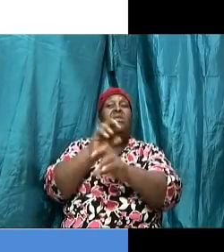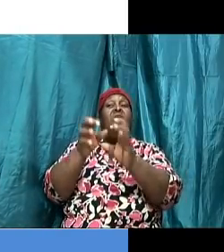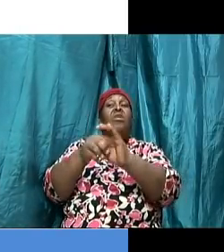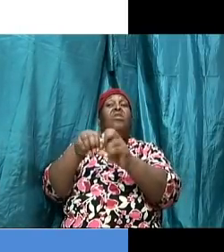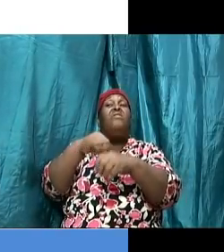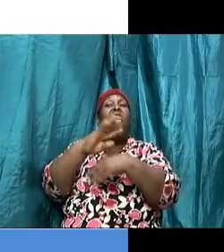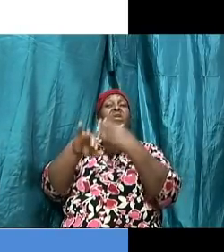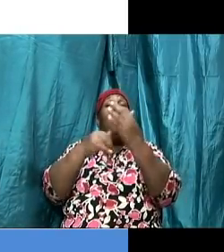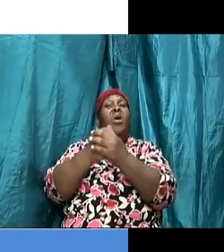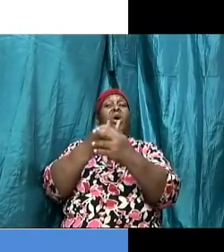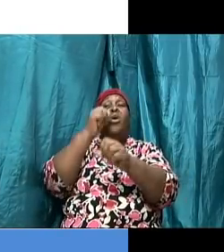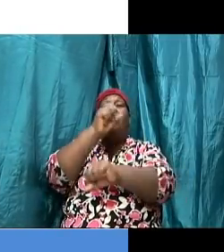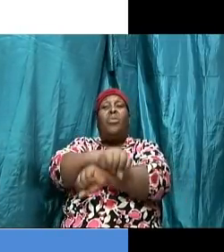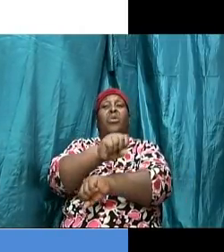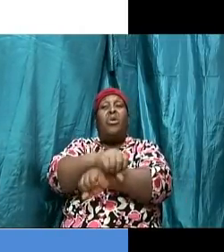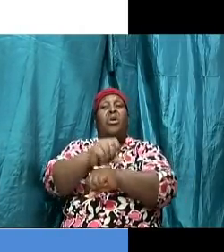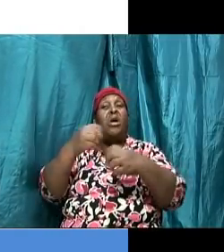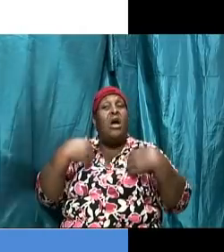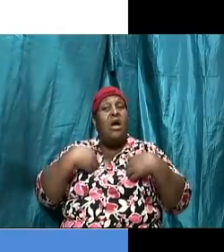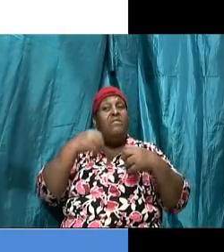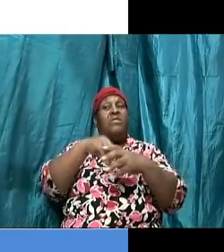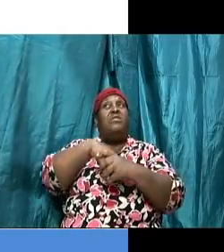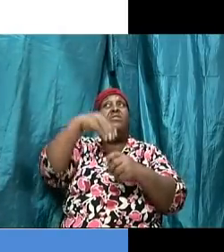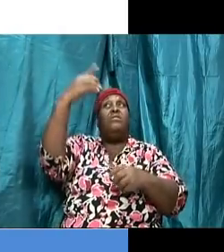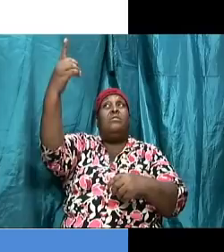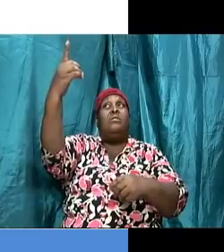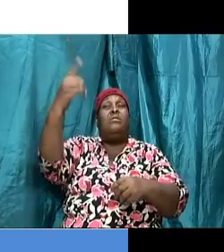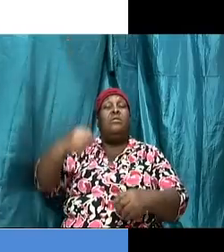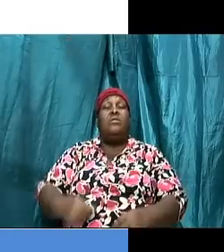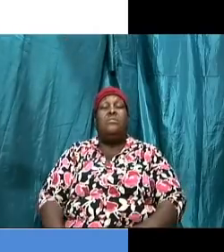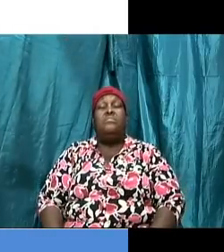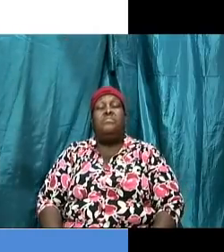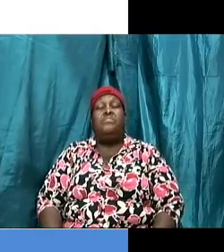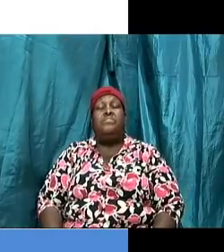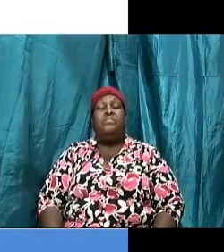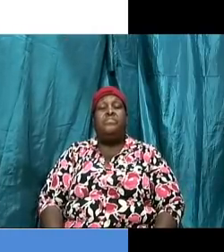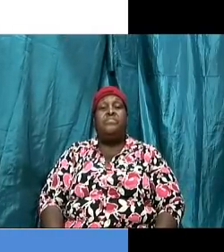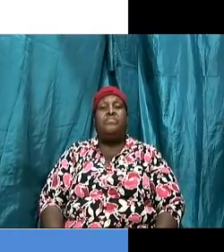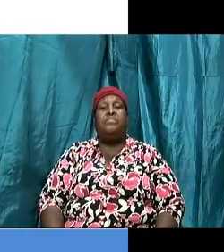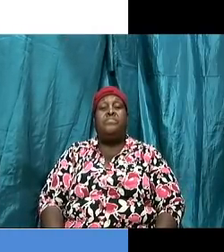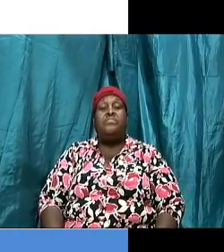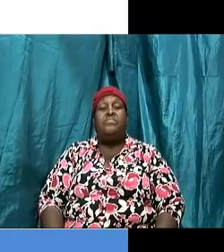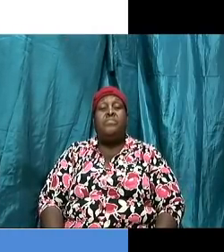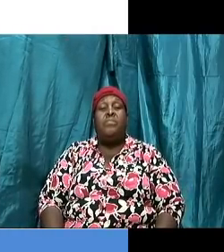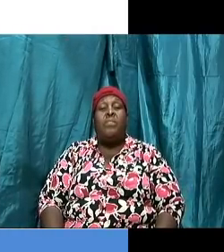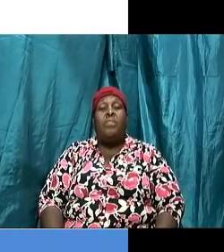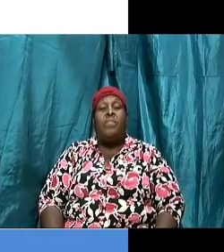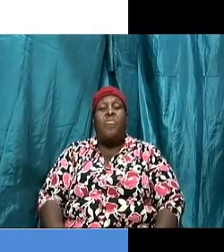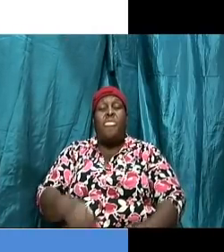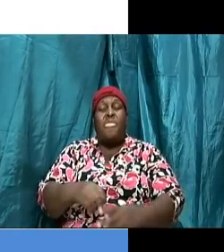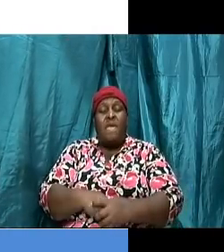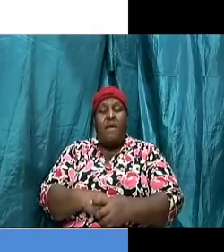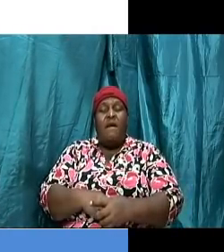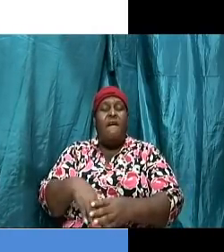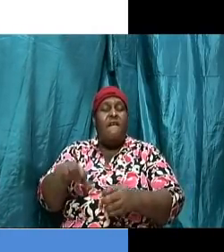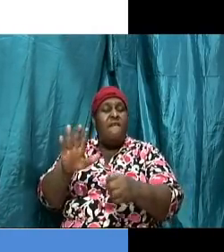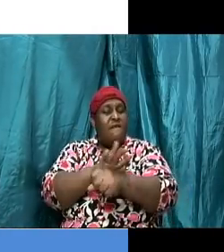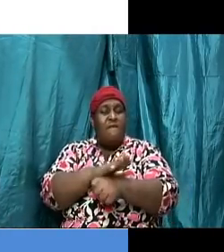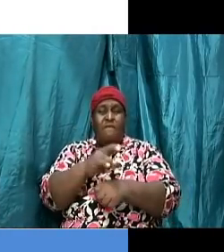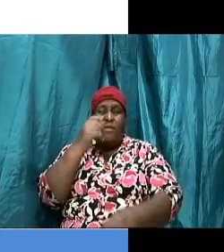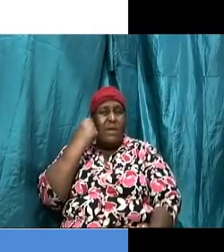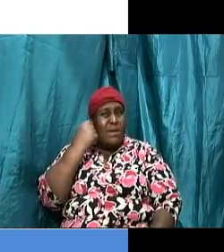Christ Jesus. Praise God. Now, in order for us to get a full